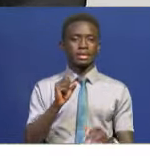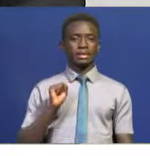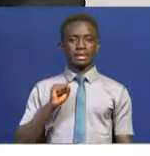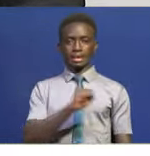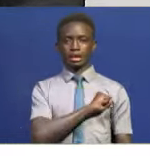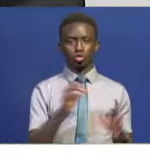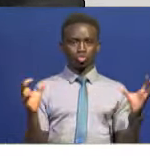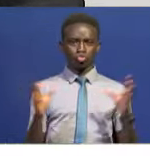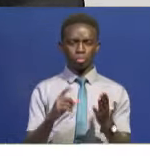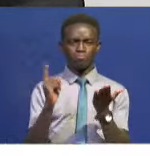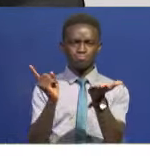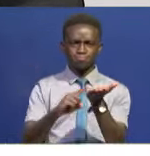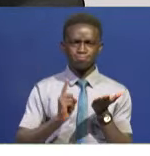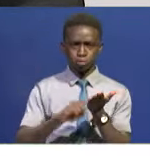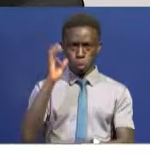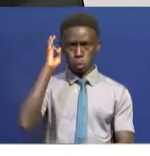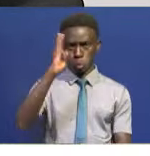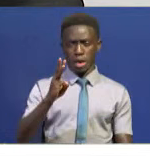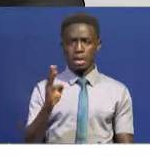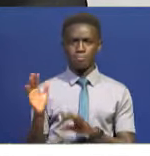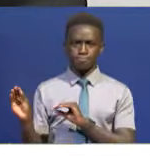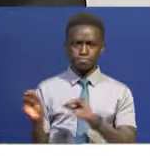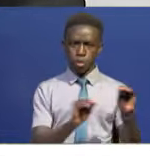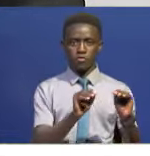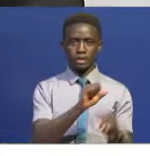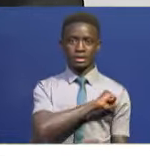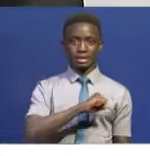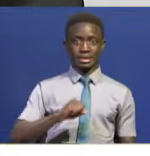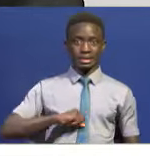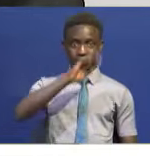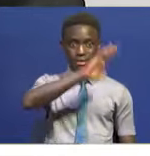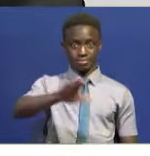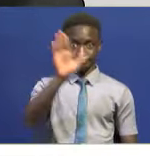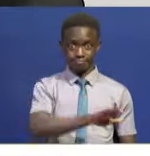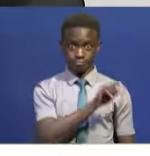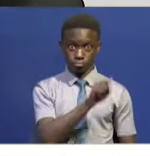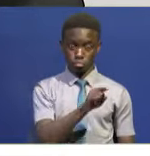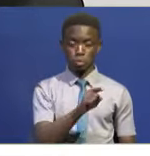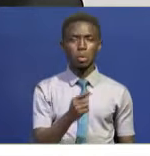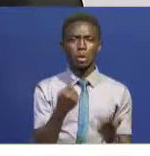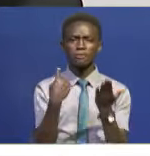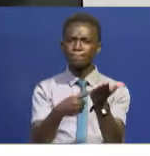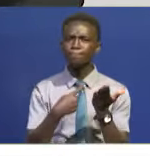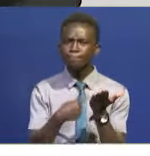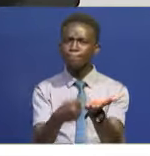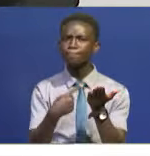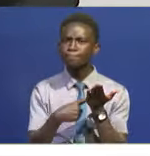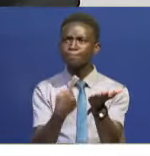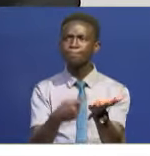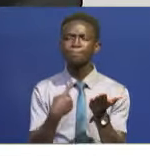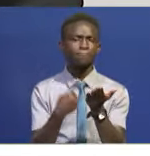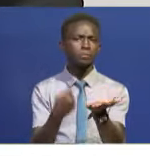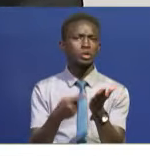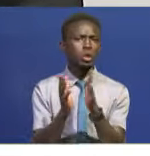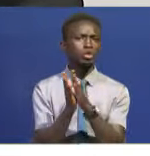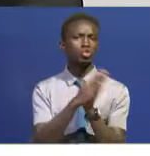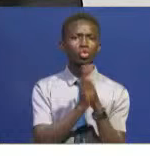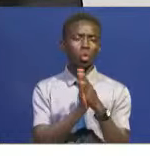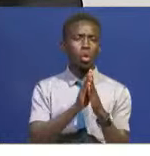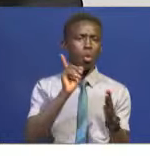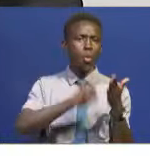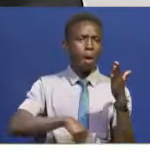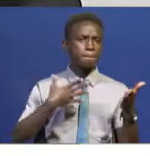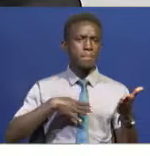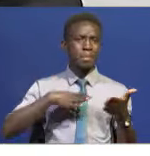Senate, who are currently on a short recess, will convene to either set up a committee to probe the allegations against her and table